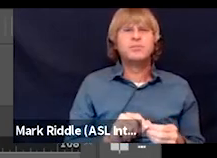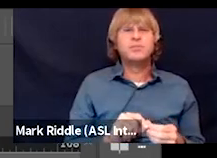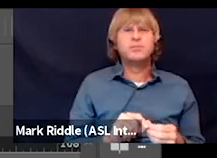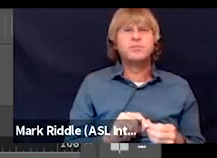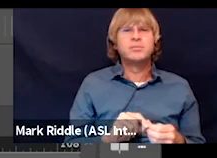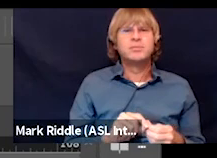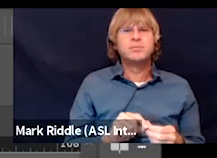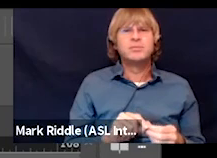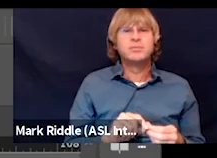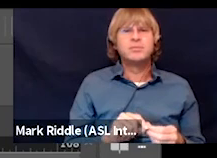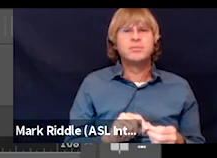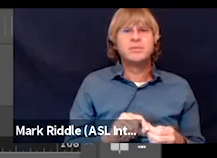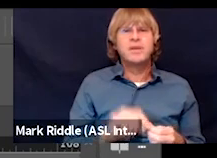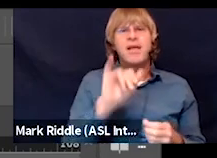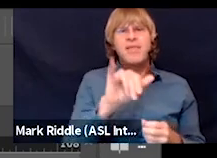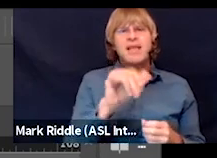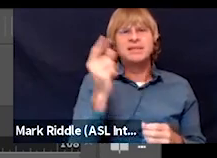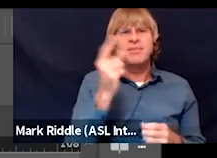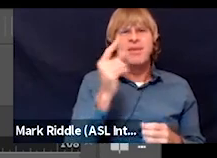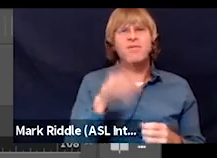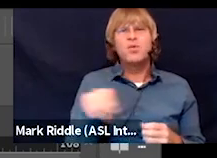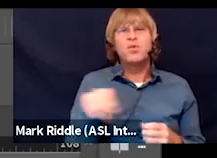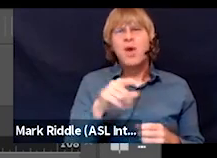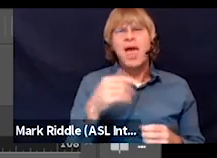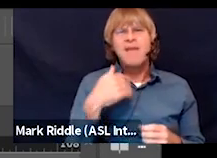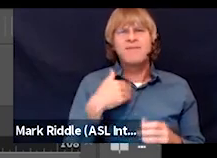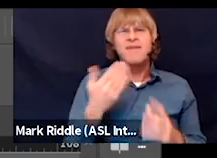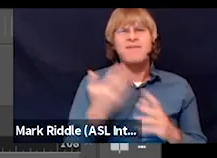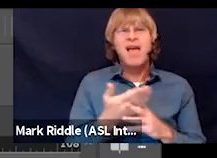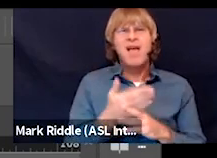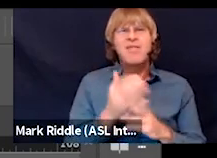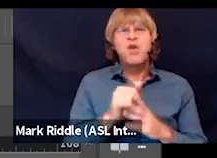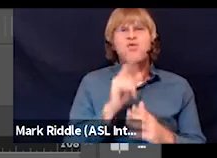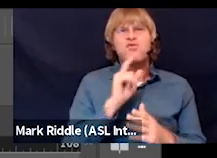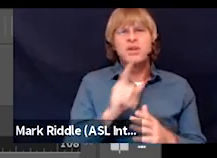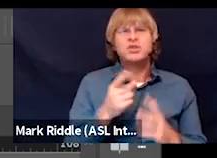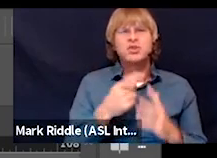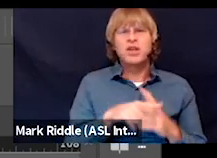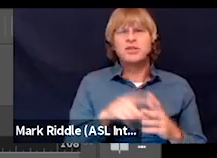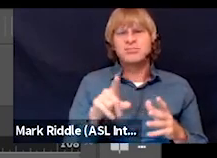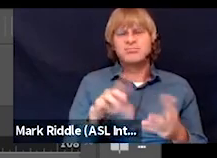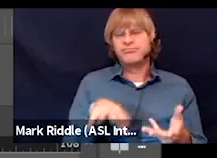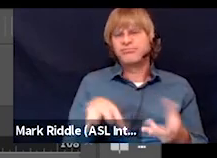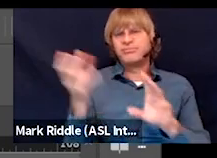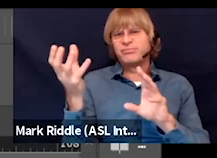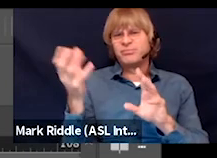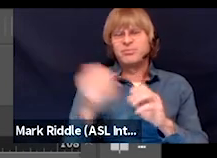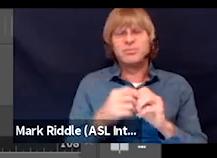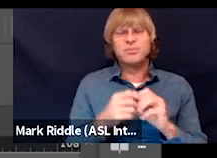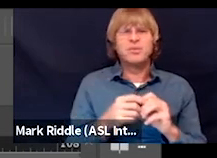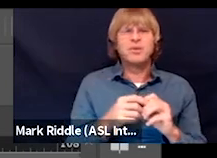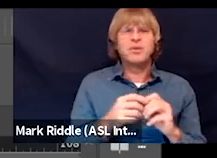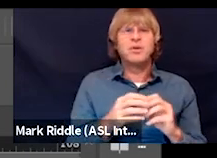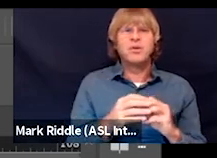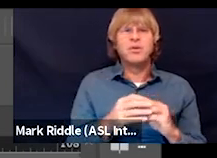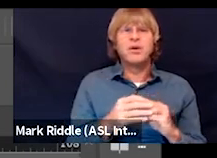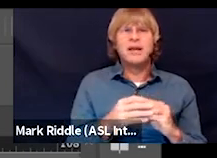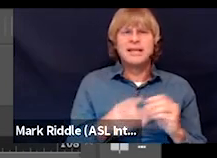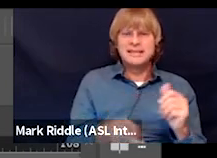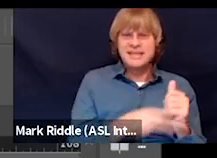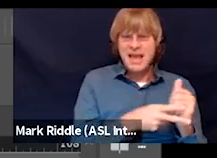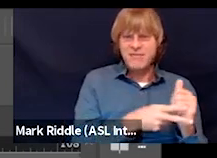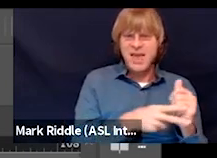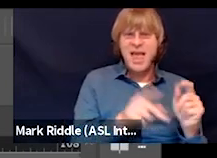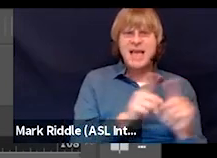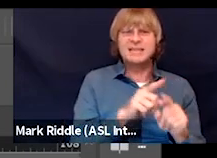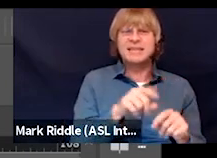This is something that if you ever have a file that really starts acting up on you, save it as